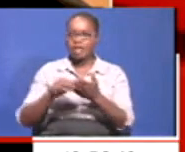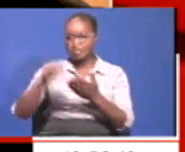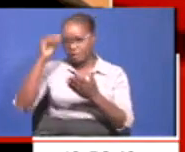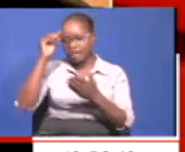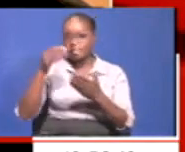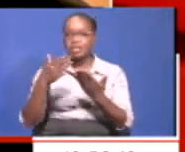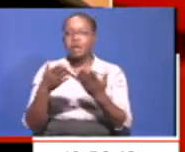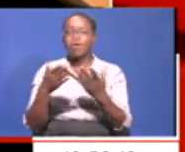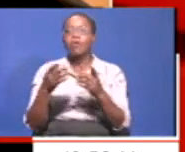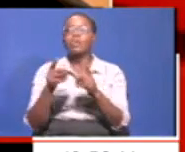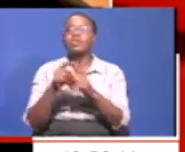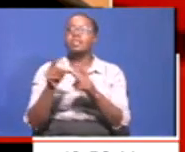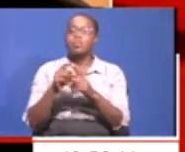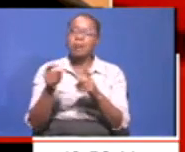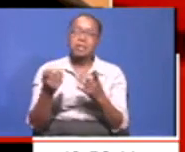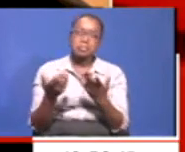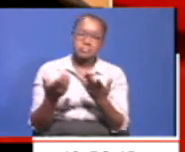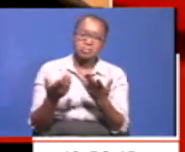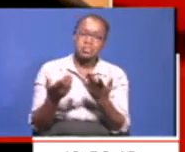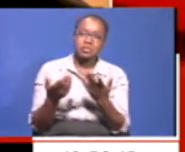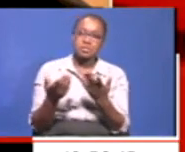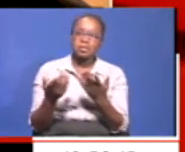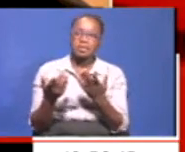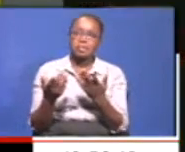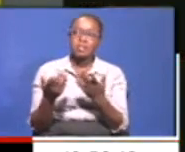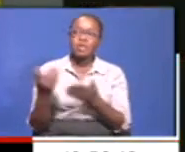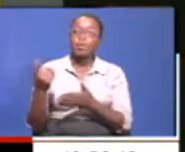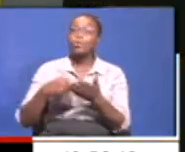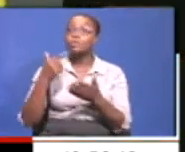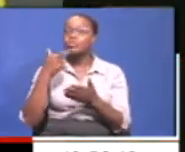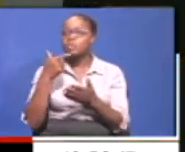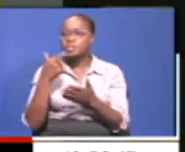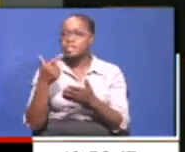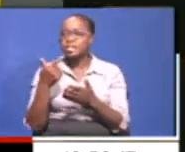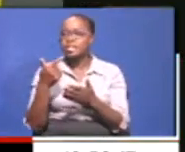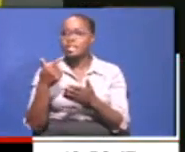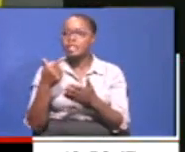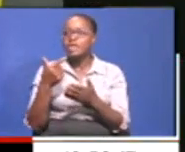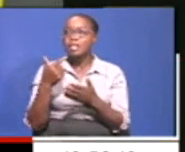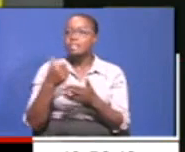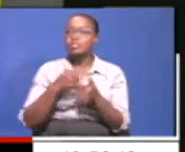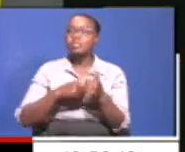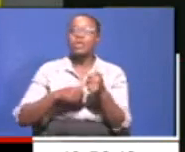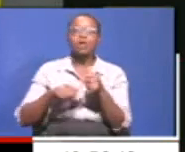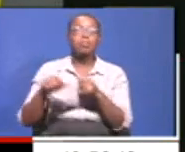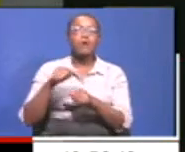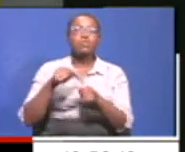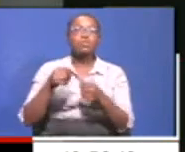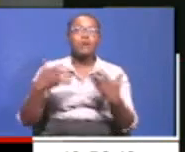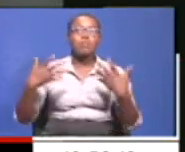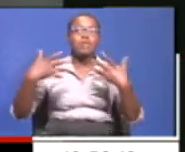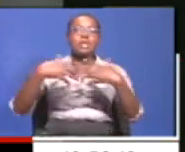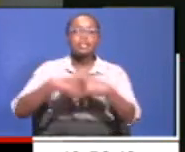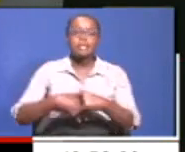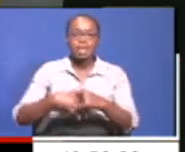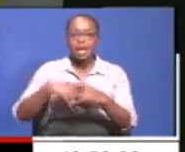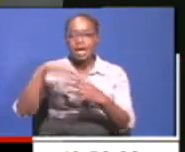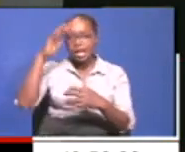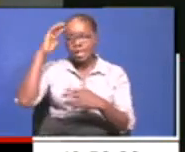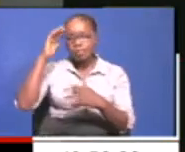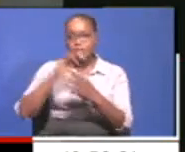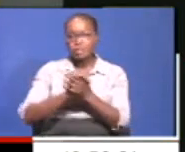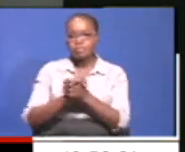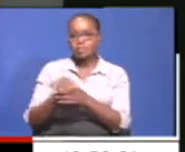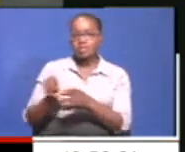terms, about the terms and what to say. And, you know, it's all about chemistry. And I believe me, with my sister here, Lisa,